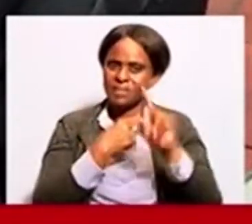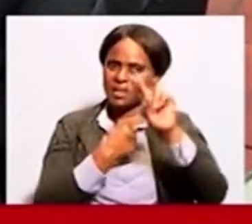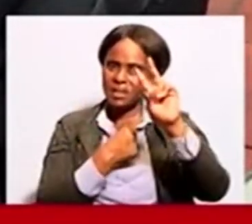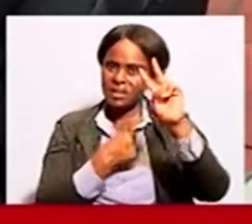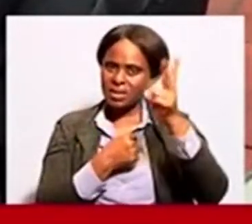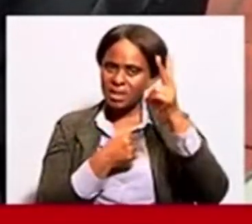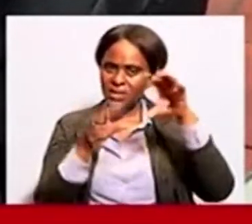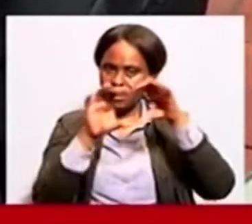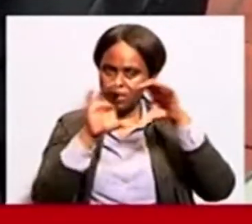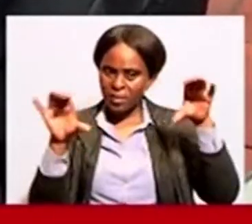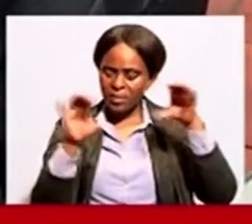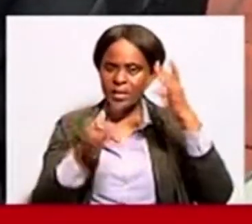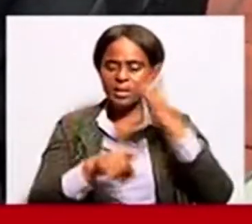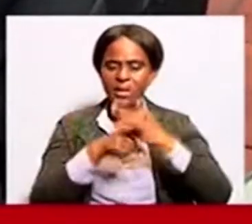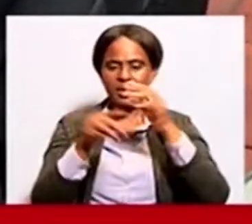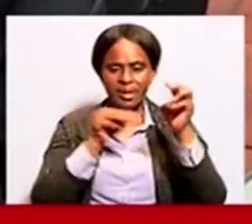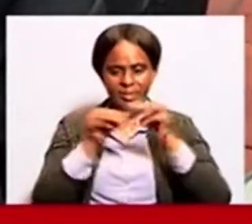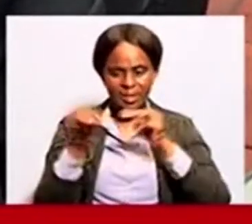clerk.